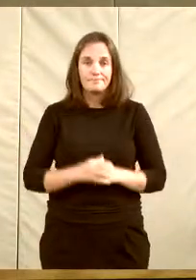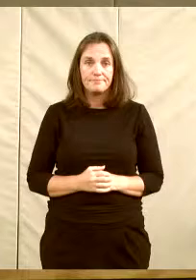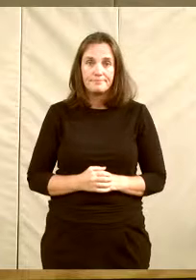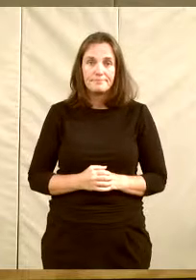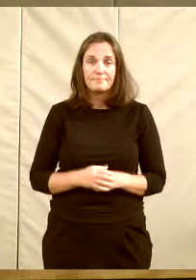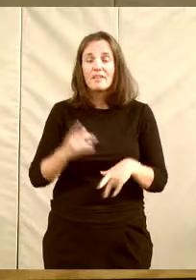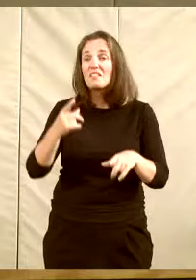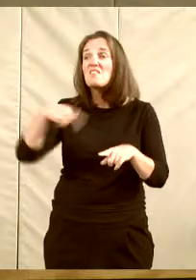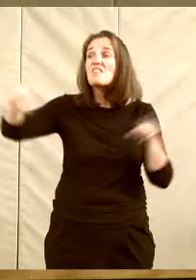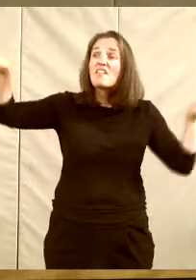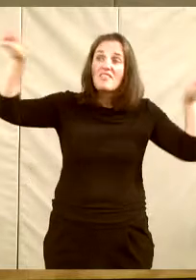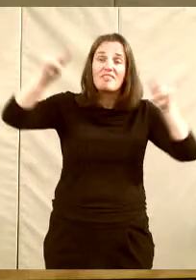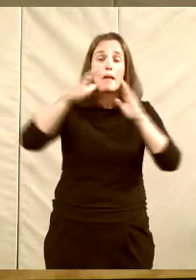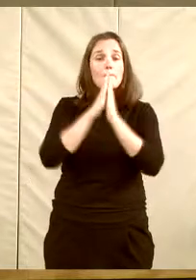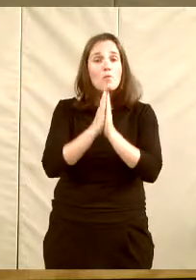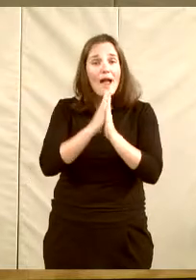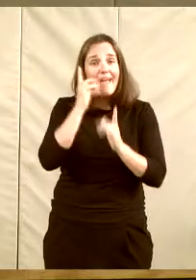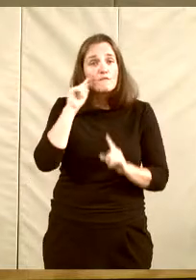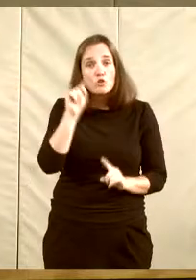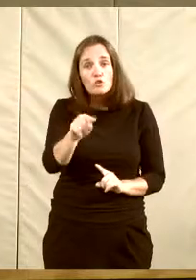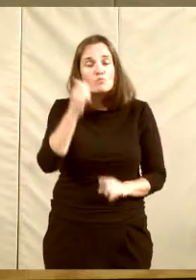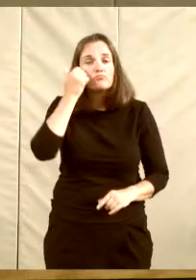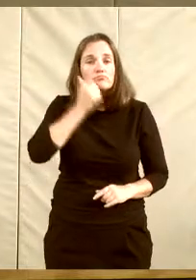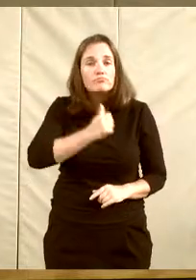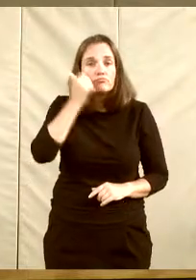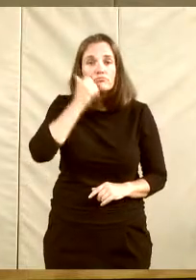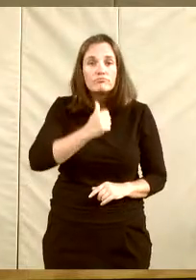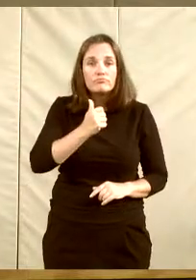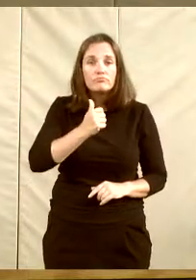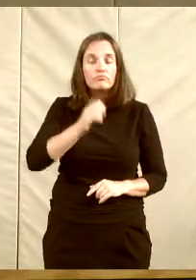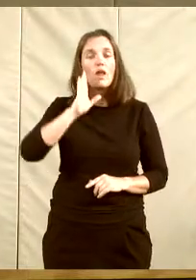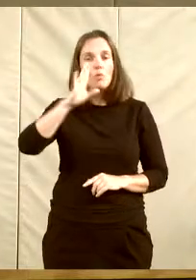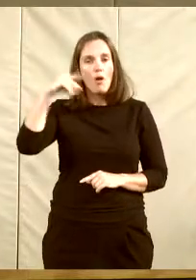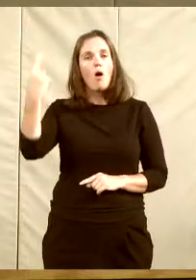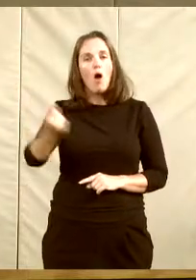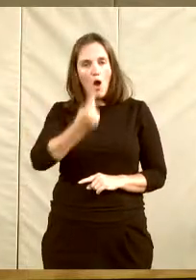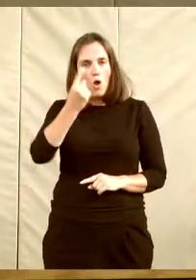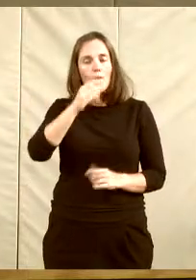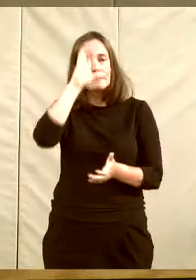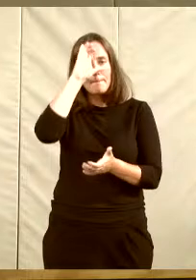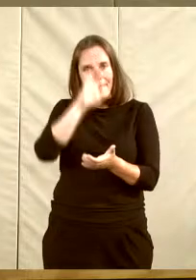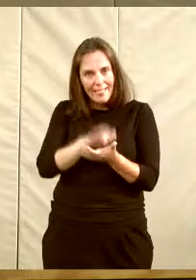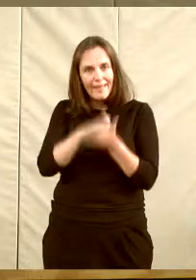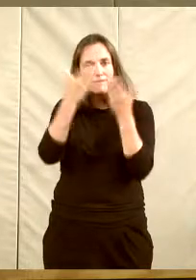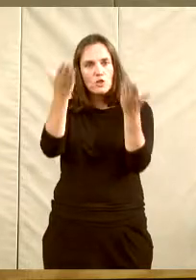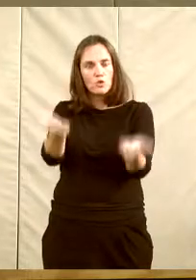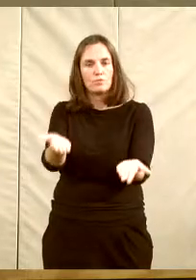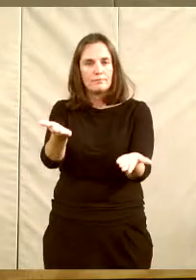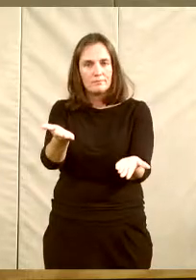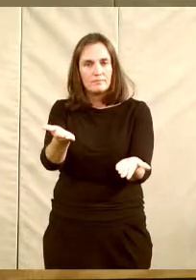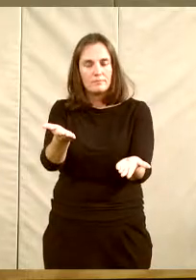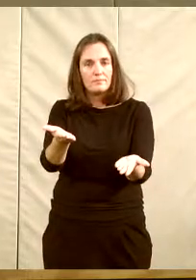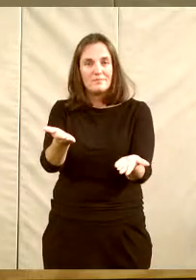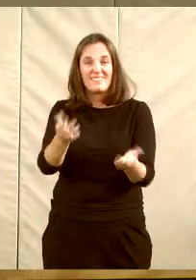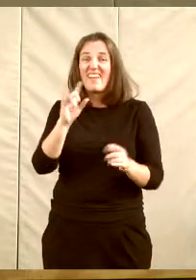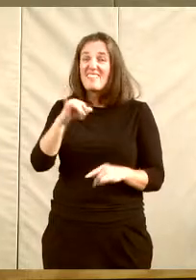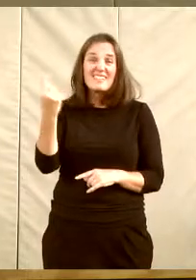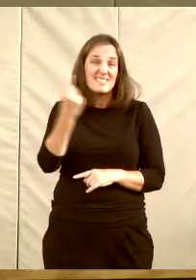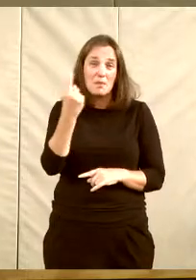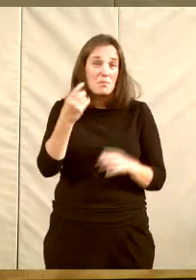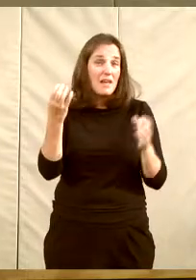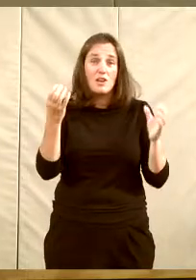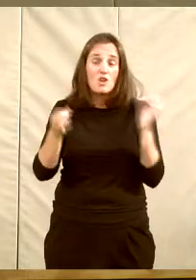pray for you daily, and they will always believe in you. And that is something no one can take from